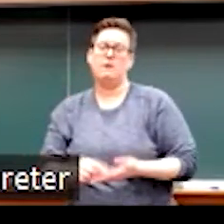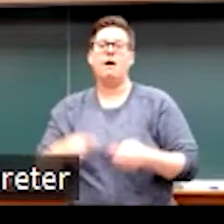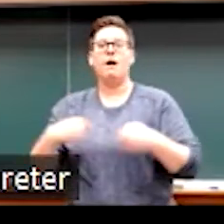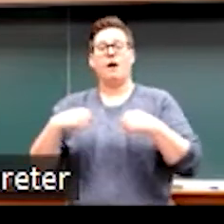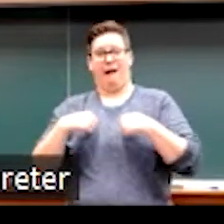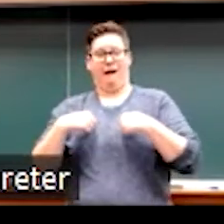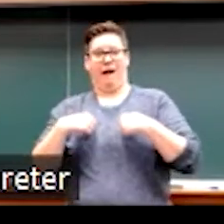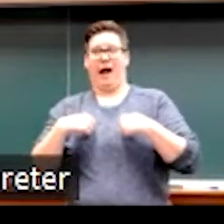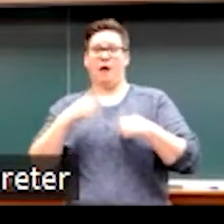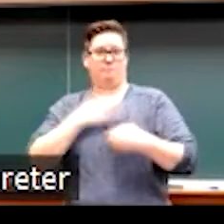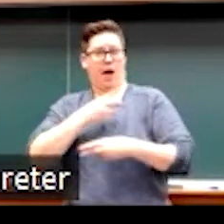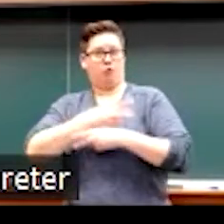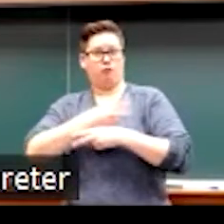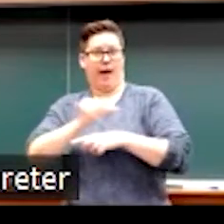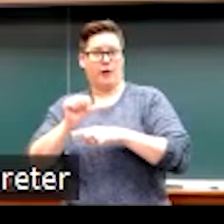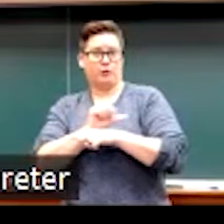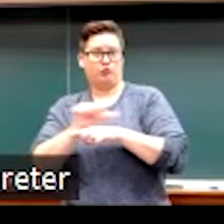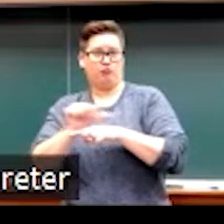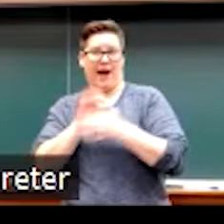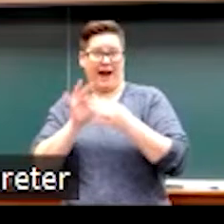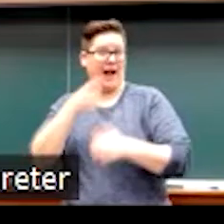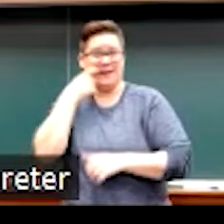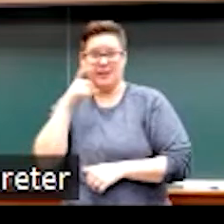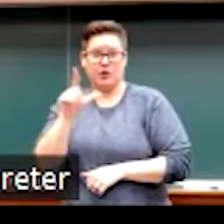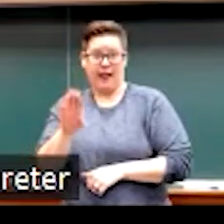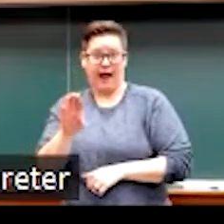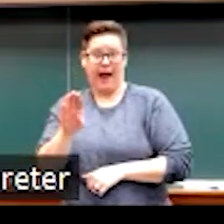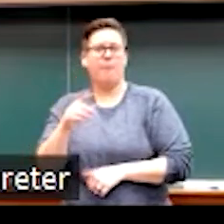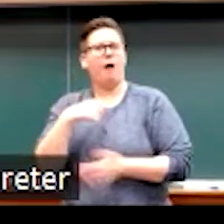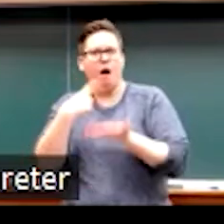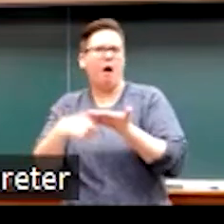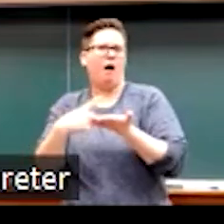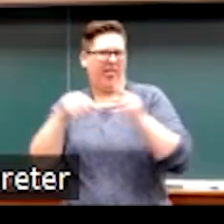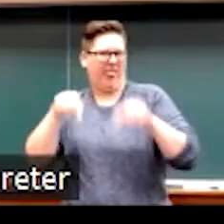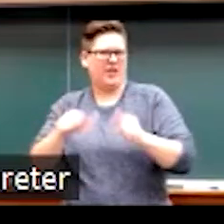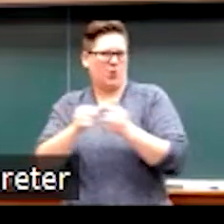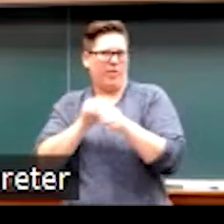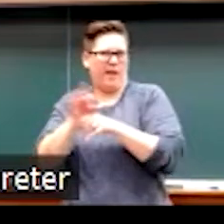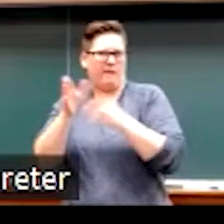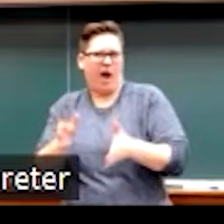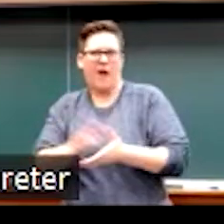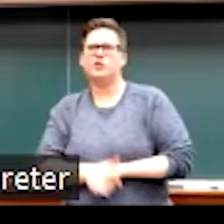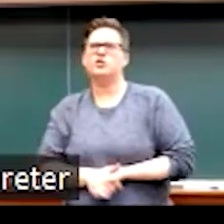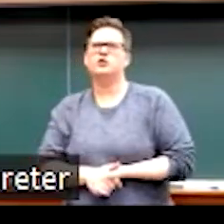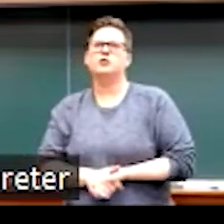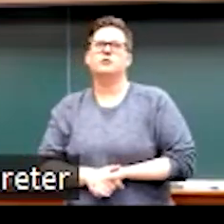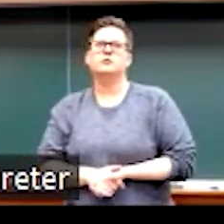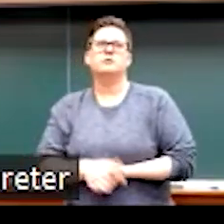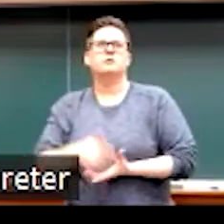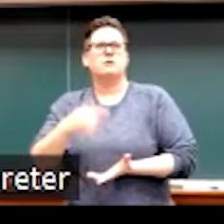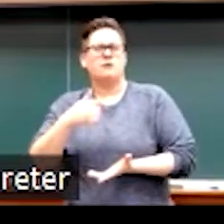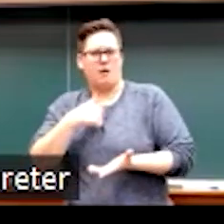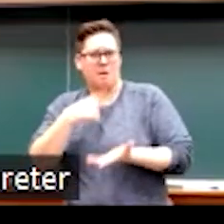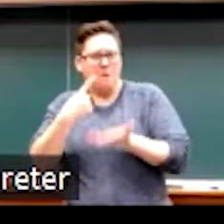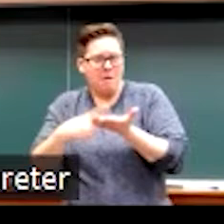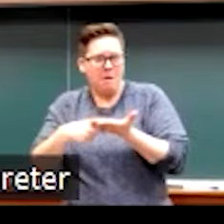somebody who did their graduate training in an addiction lab, and I was discussing all of this with my advisor, I was talking